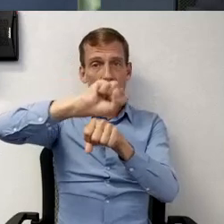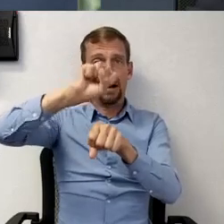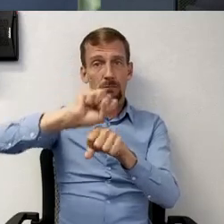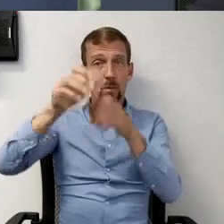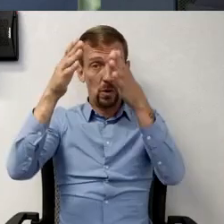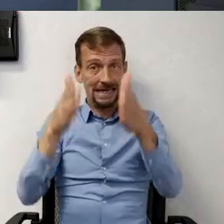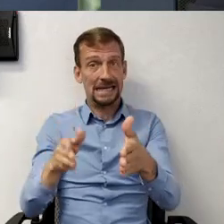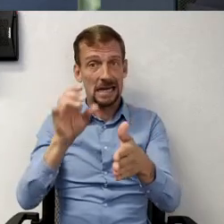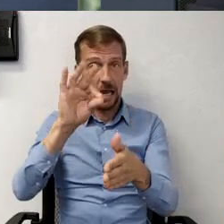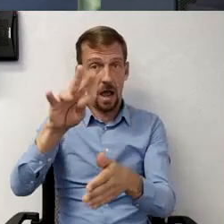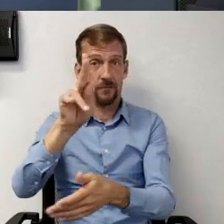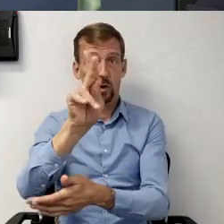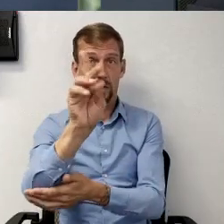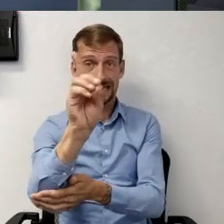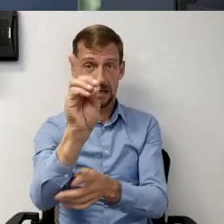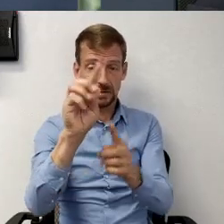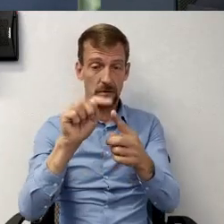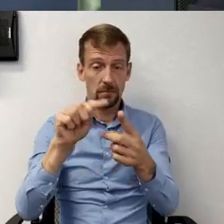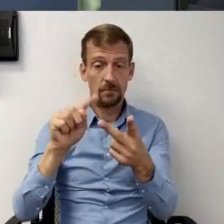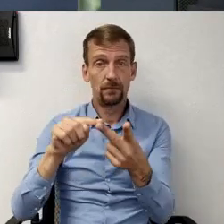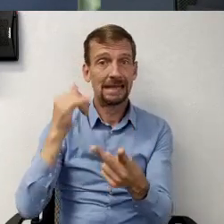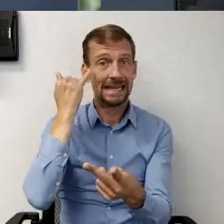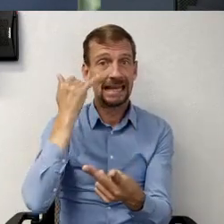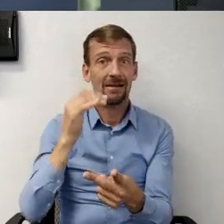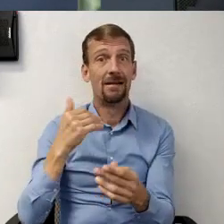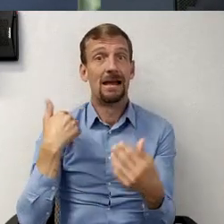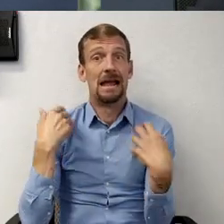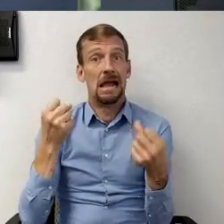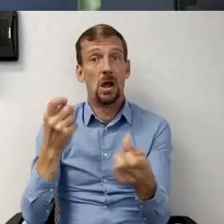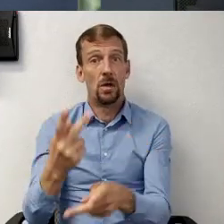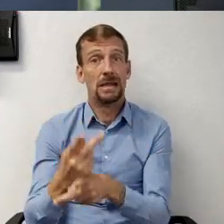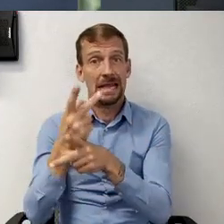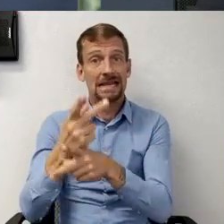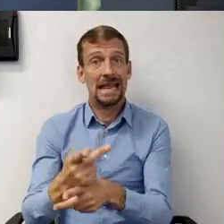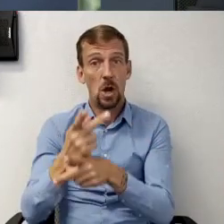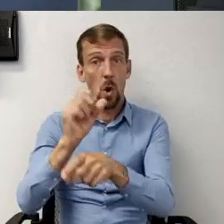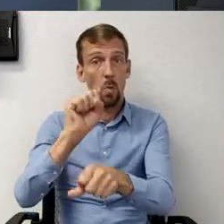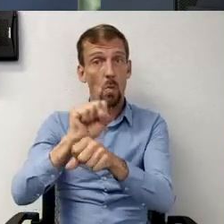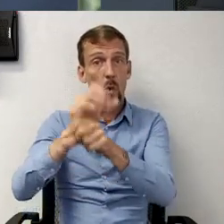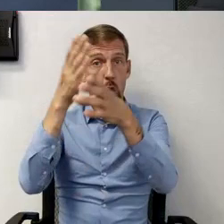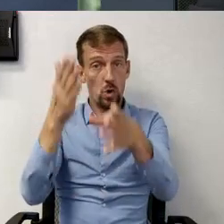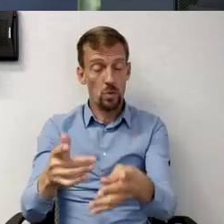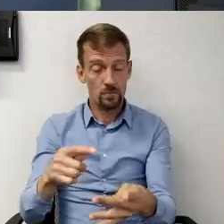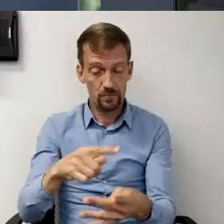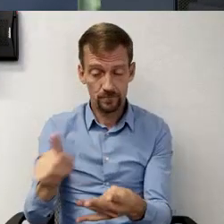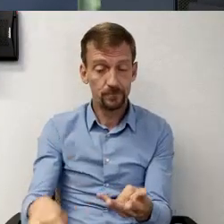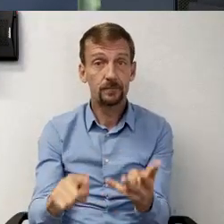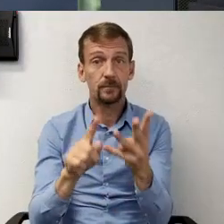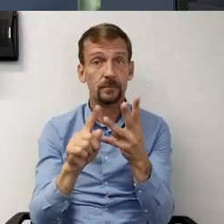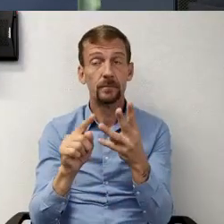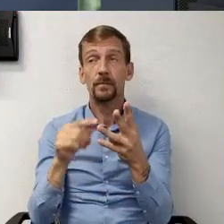Delta, if you are a healthcare worker, if you are